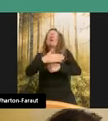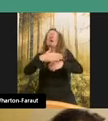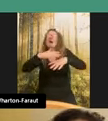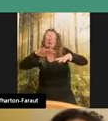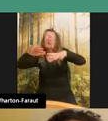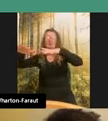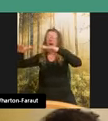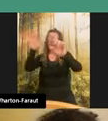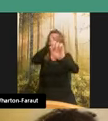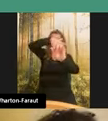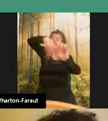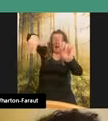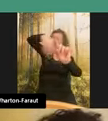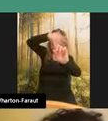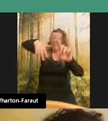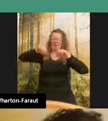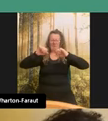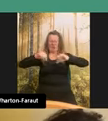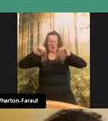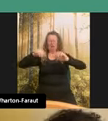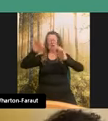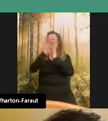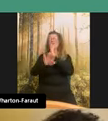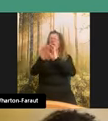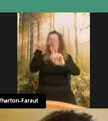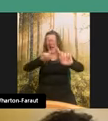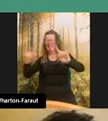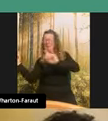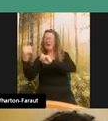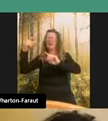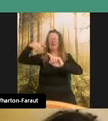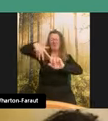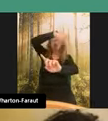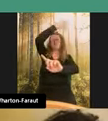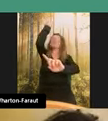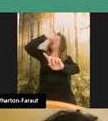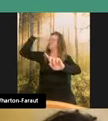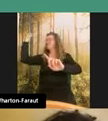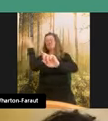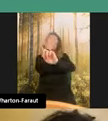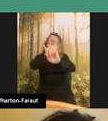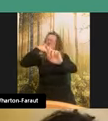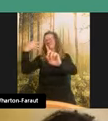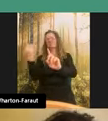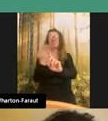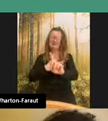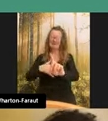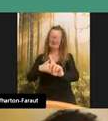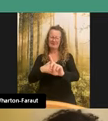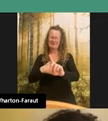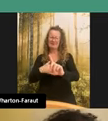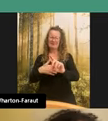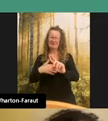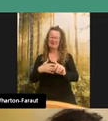through the air. So it's a very dynamic space. So there are images and audios to activate, and I share like